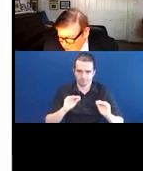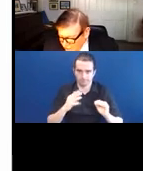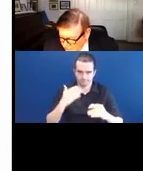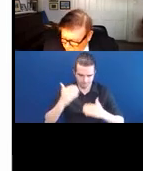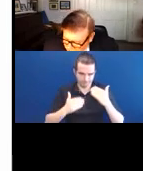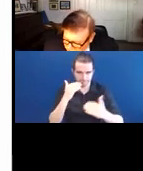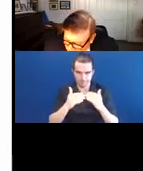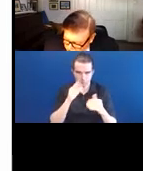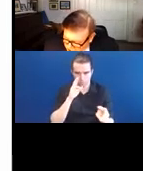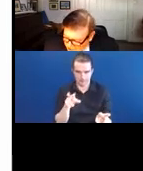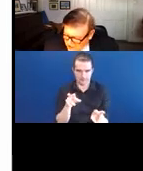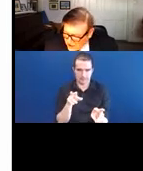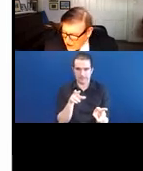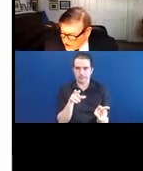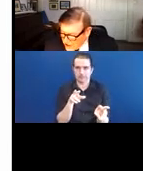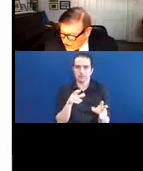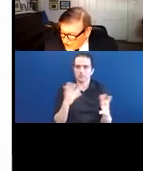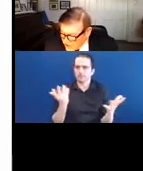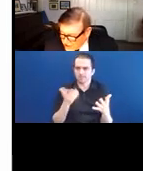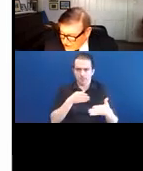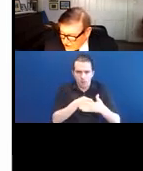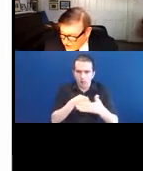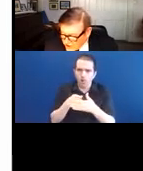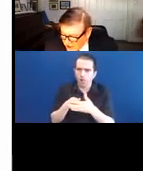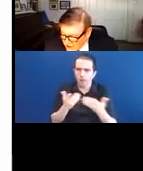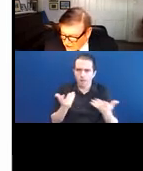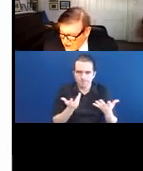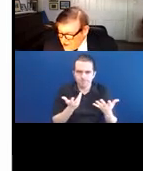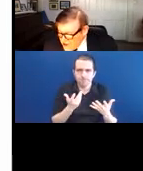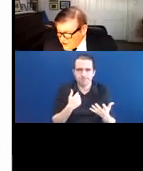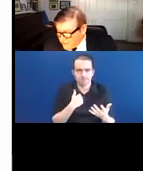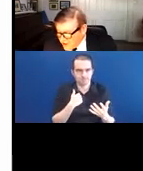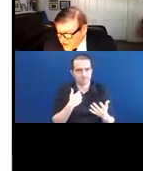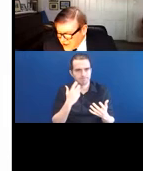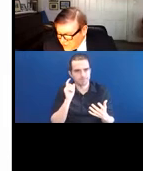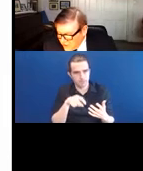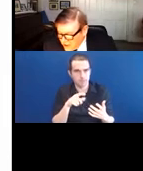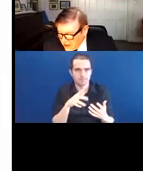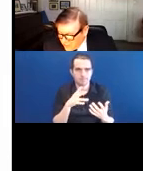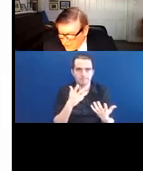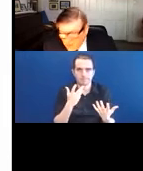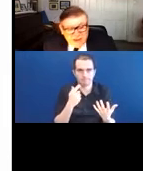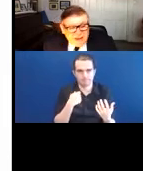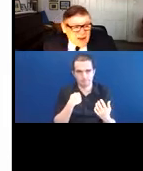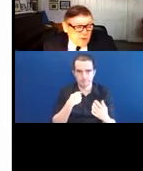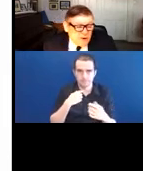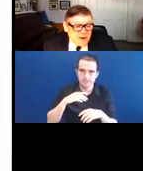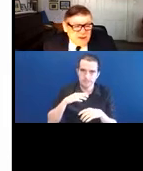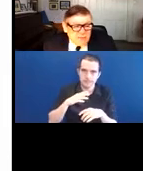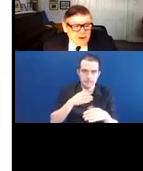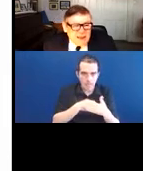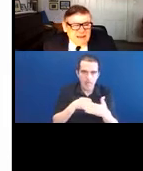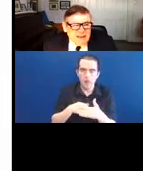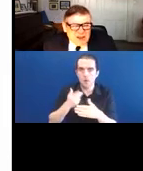you know, the question about Nigeria should institutionalize disability in all health policies and all